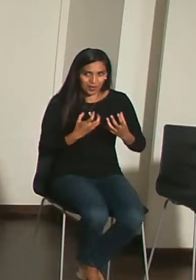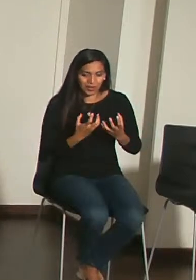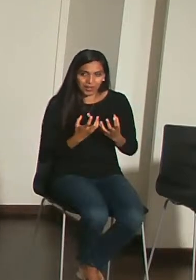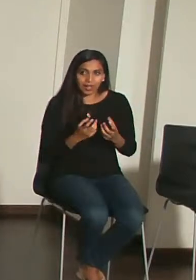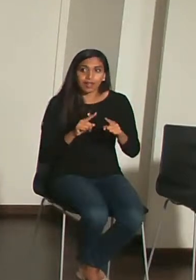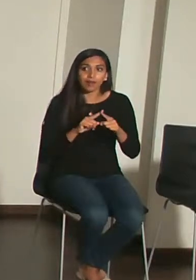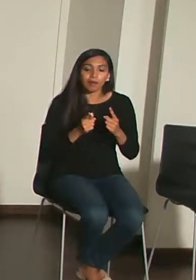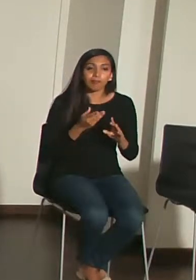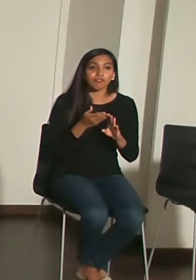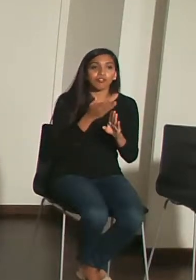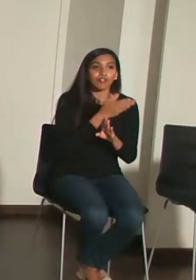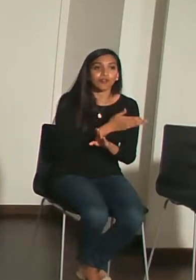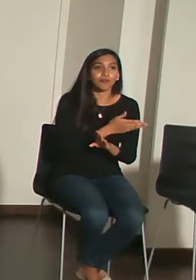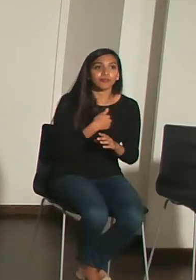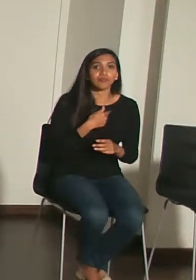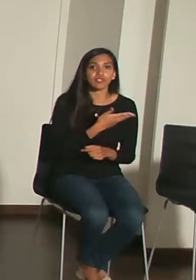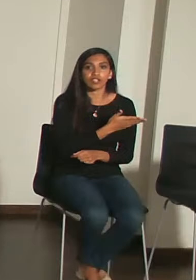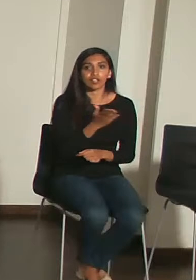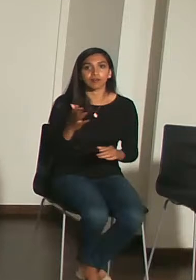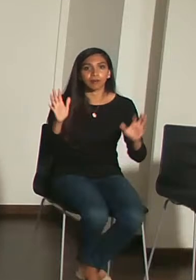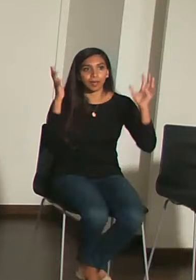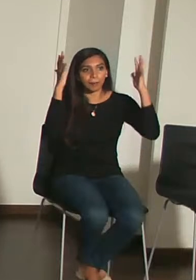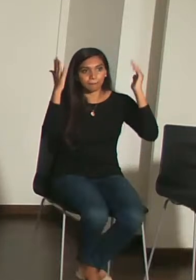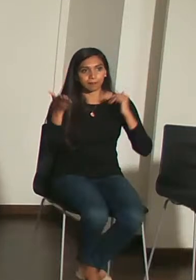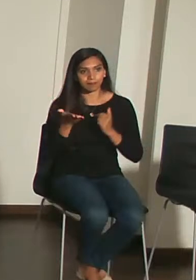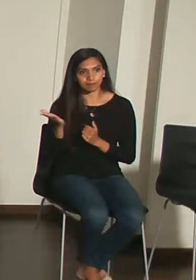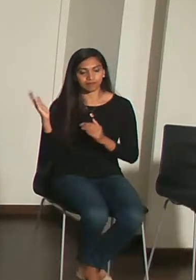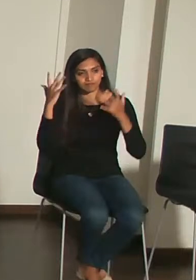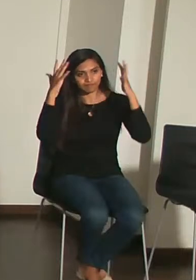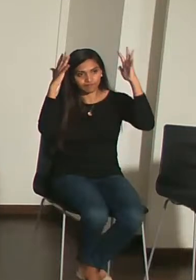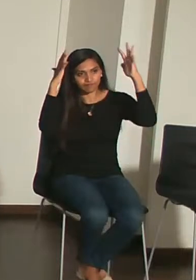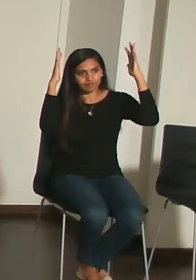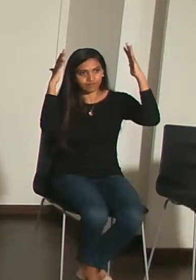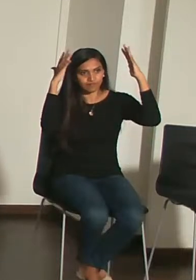But before that, can we have a huge round of applause for the panel?